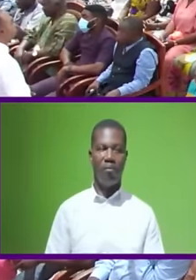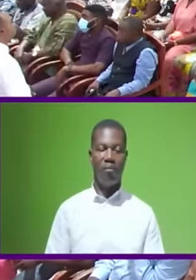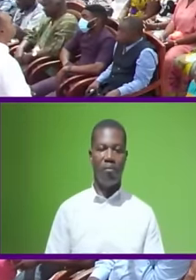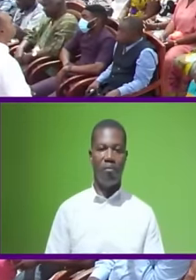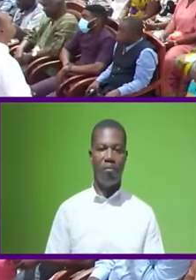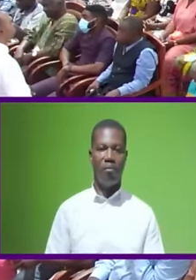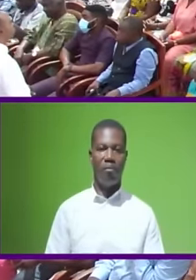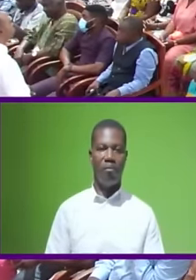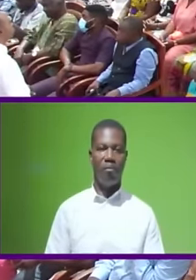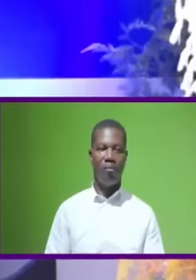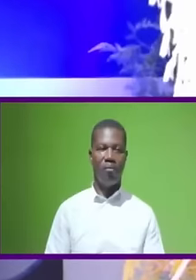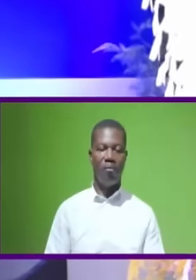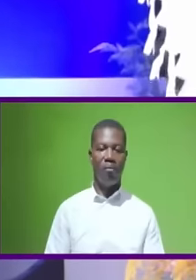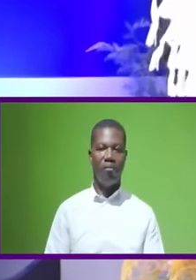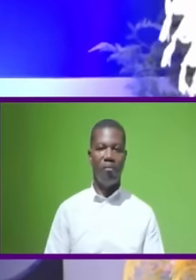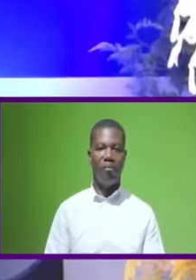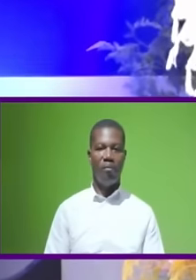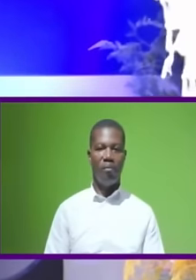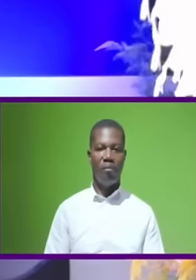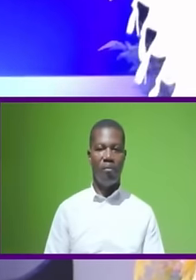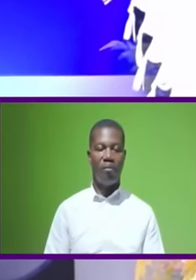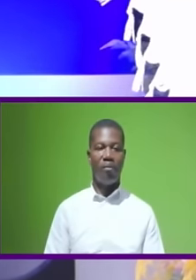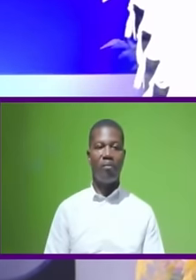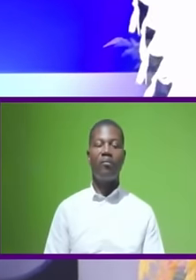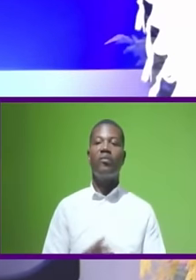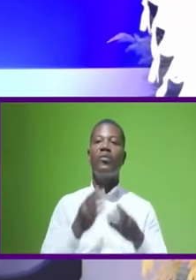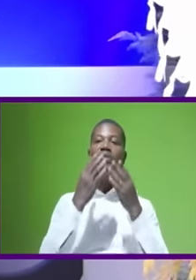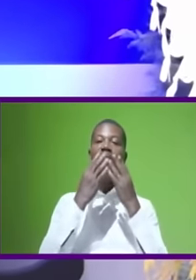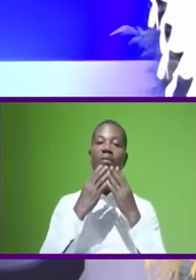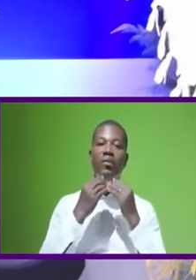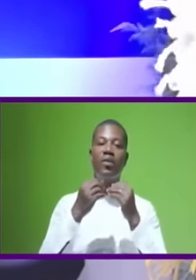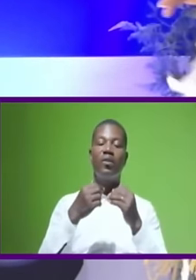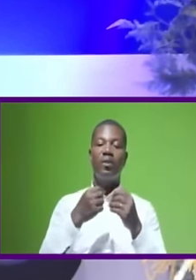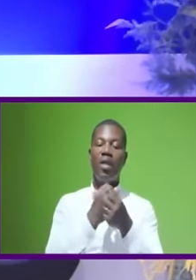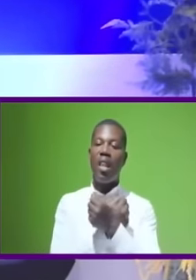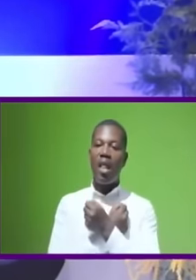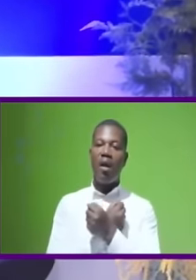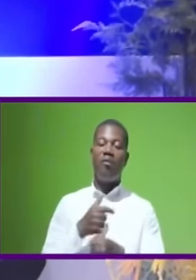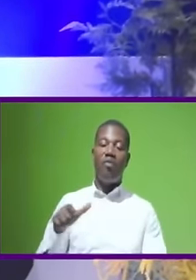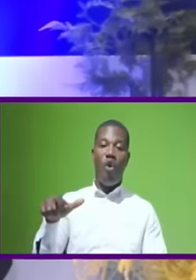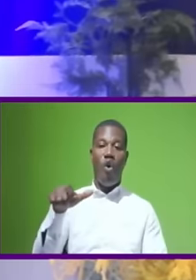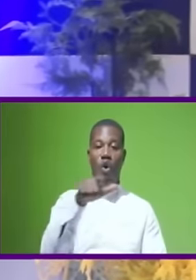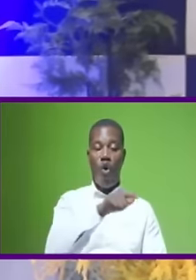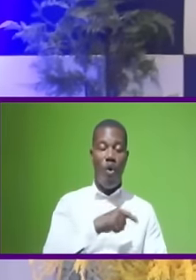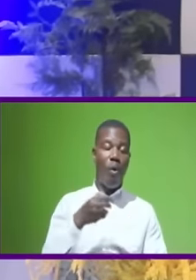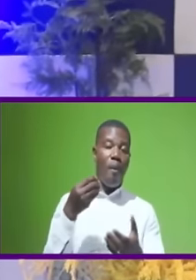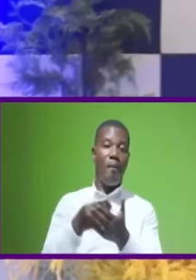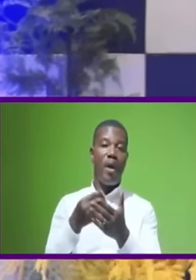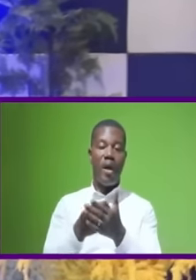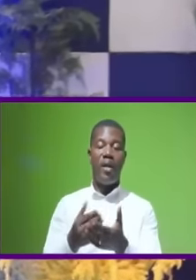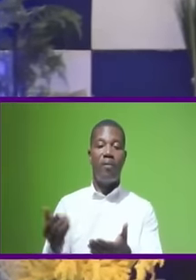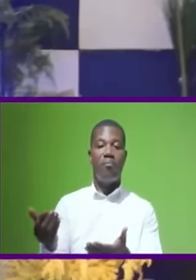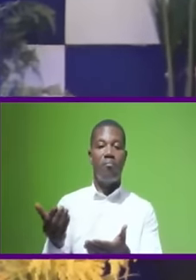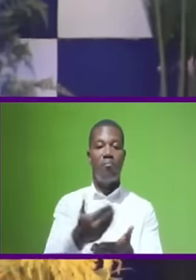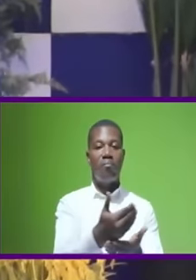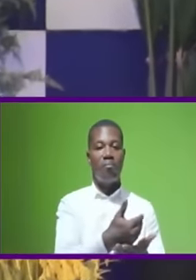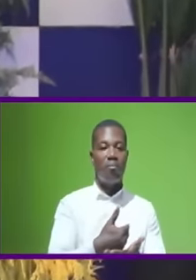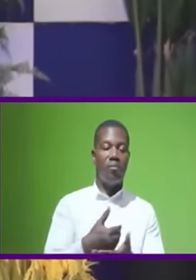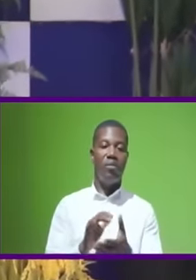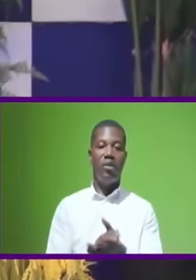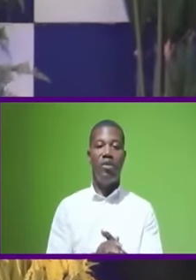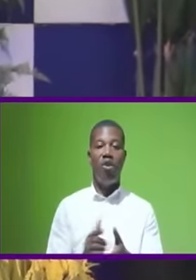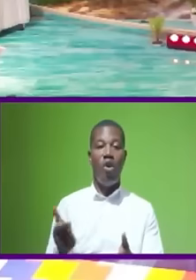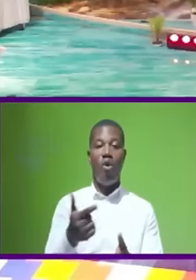one. Adomoso Adoyani Ayemoya for the Bebrisi, Kamodia Benina, sending Nanka,